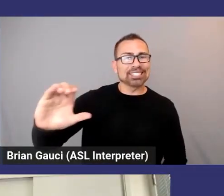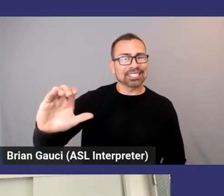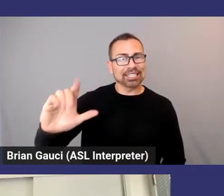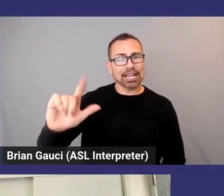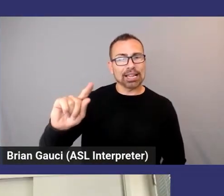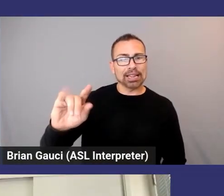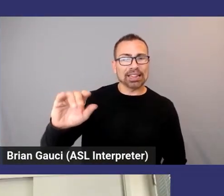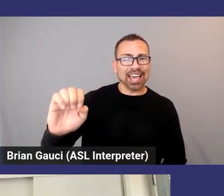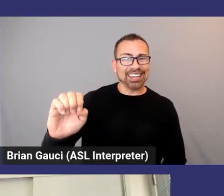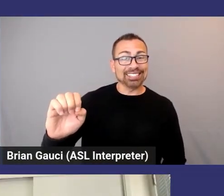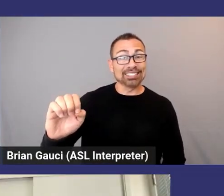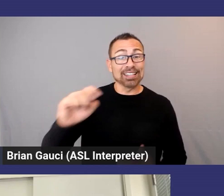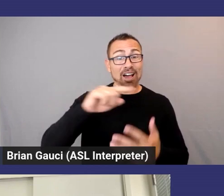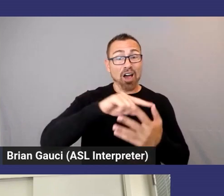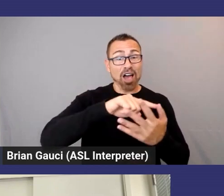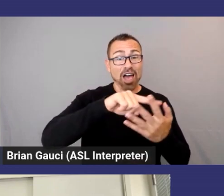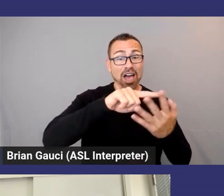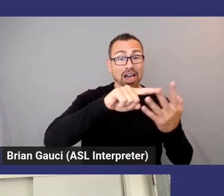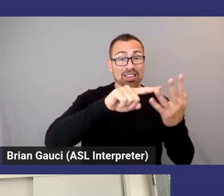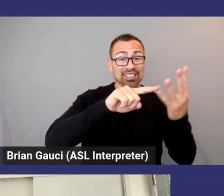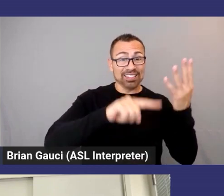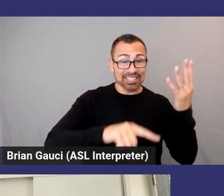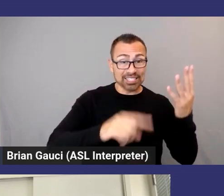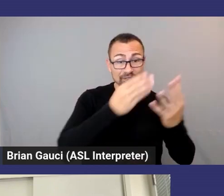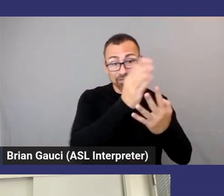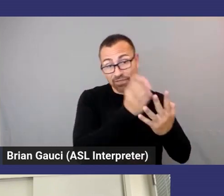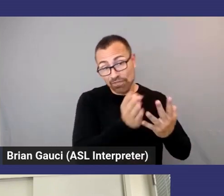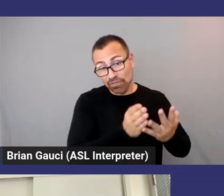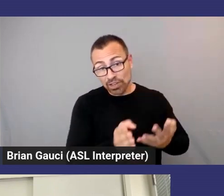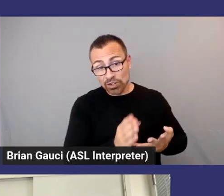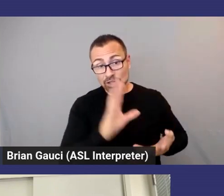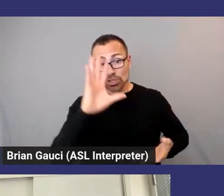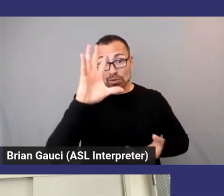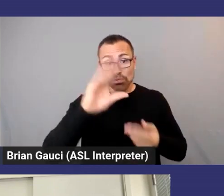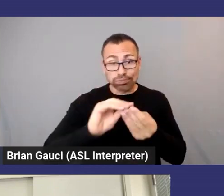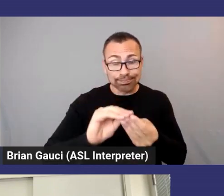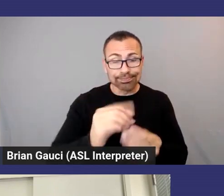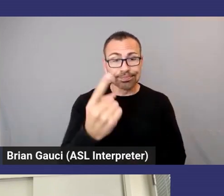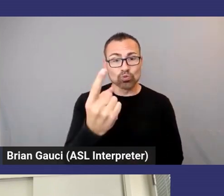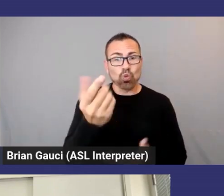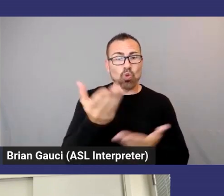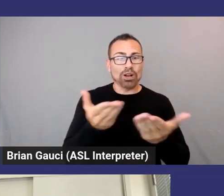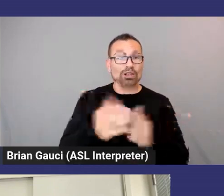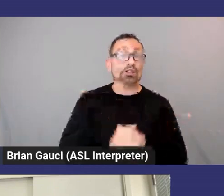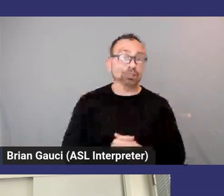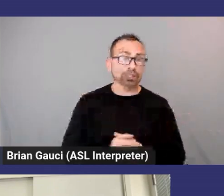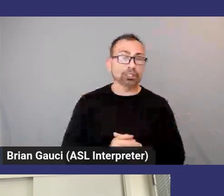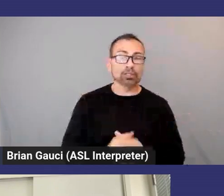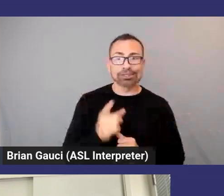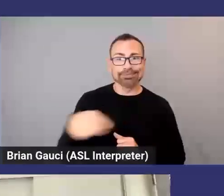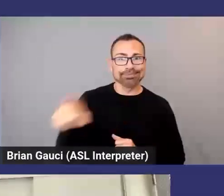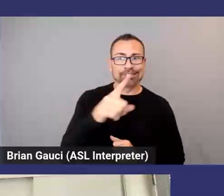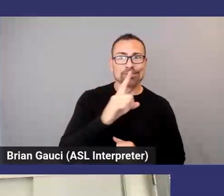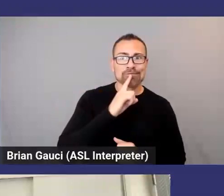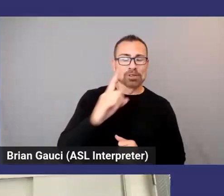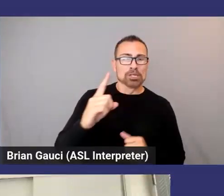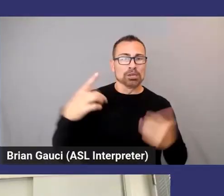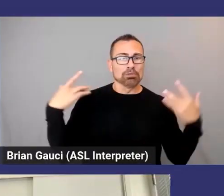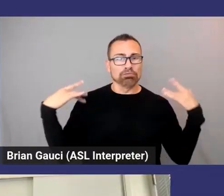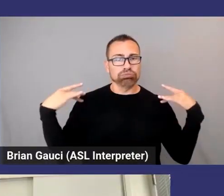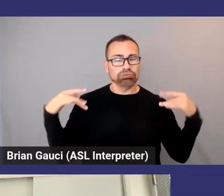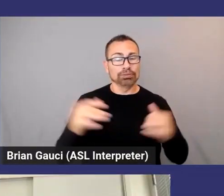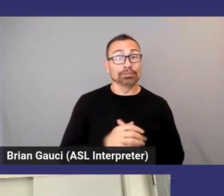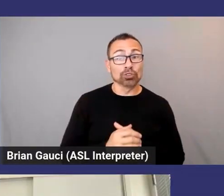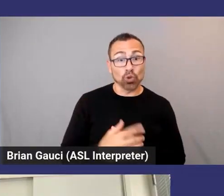into one service that kind of handles this for you. So you don't really need to think about it. Might sound like a lot, but that's the whole purpose, right? We're removing